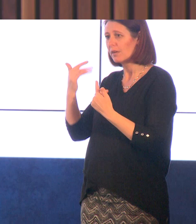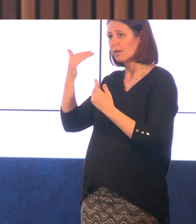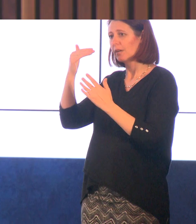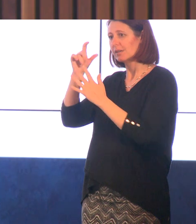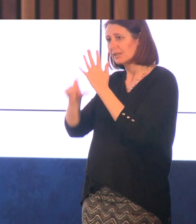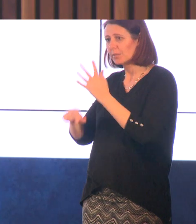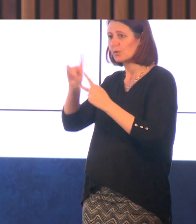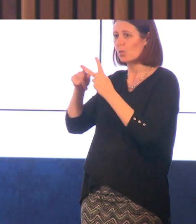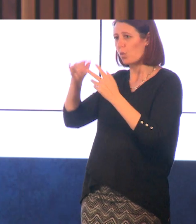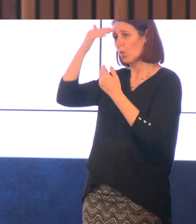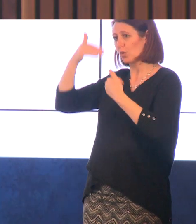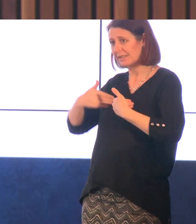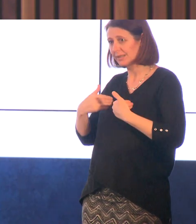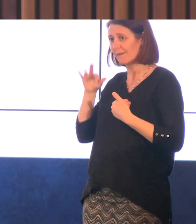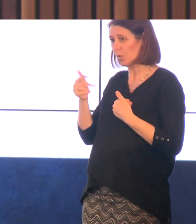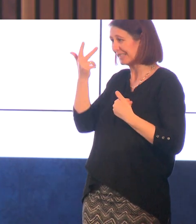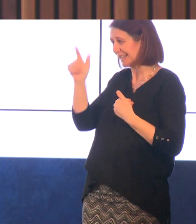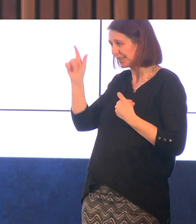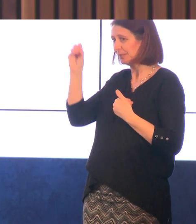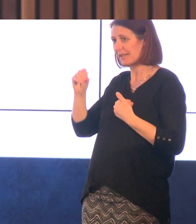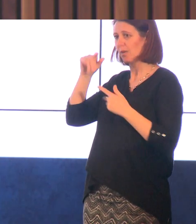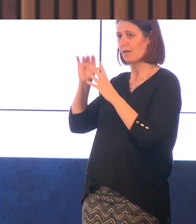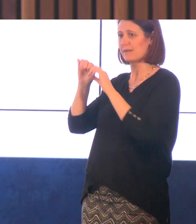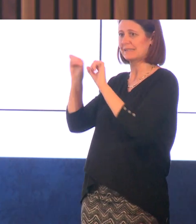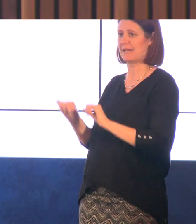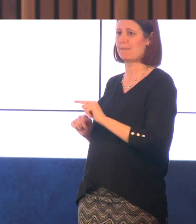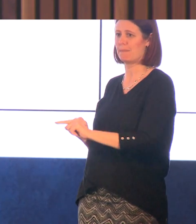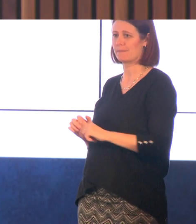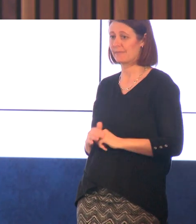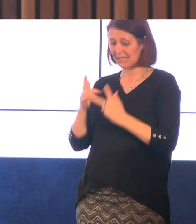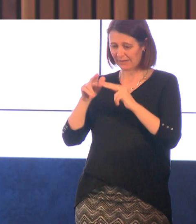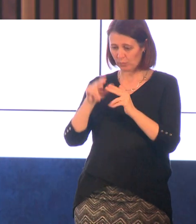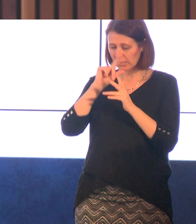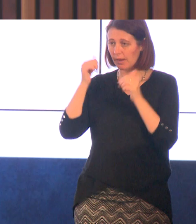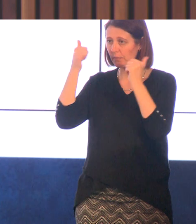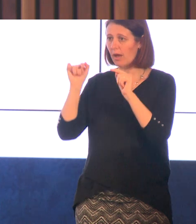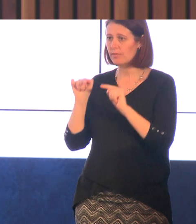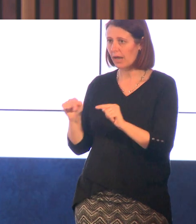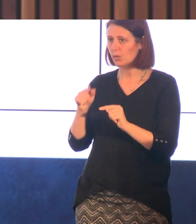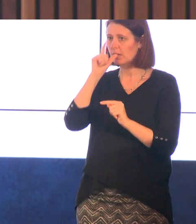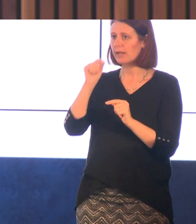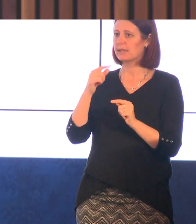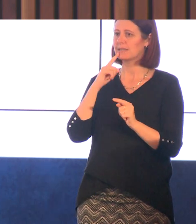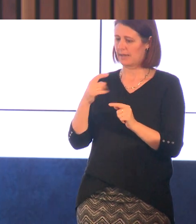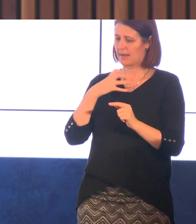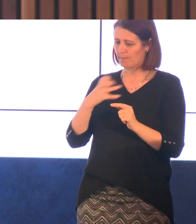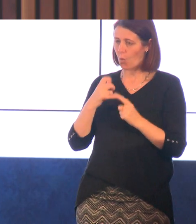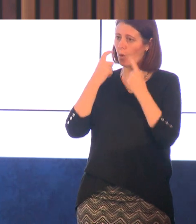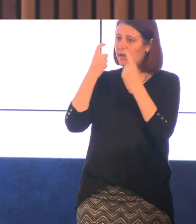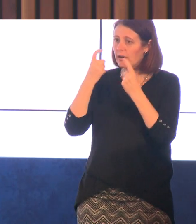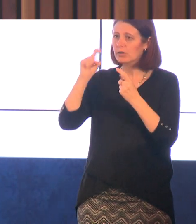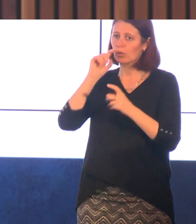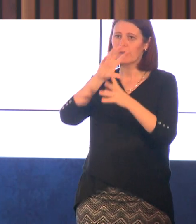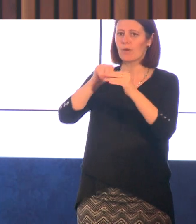comprise 70% of the scheme. And if we do that, we can then be confident that more carers will enter the